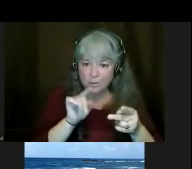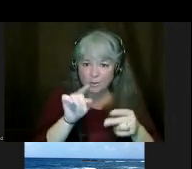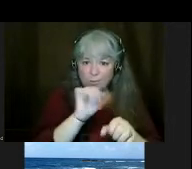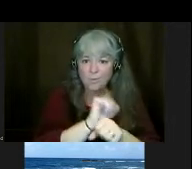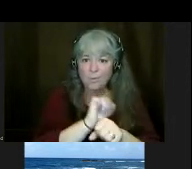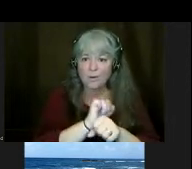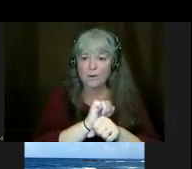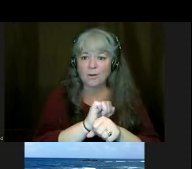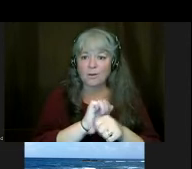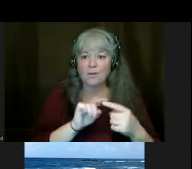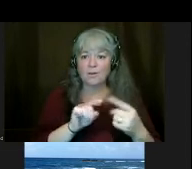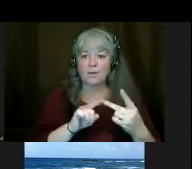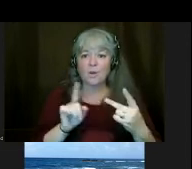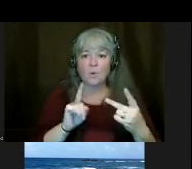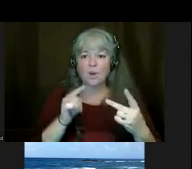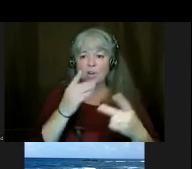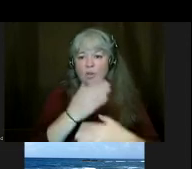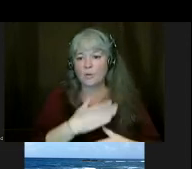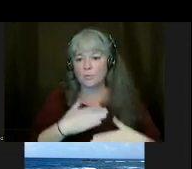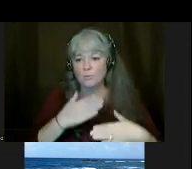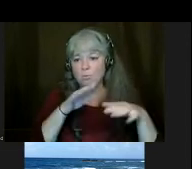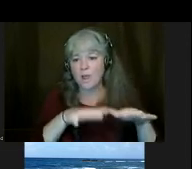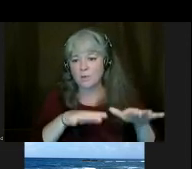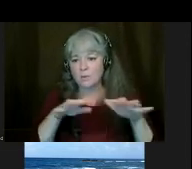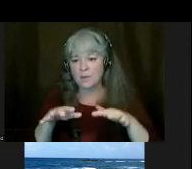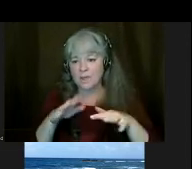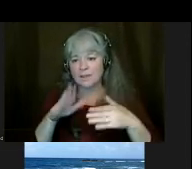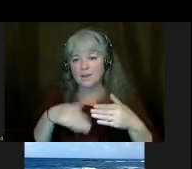you recreate. It's all about